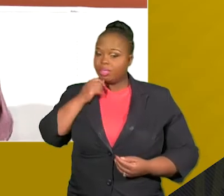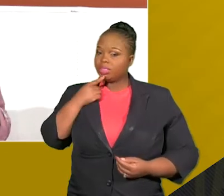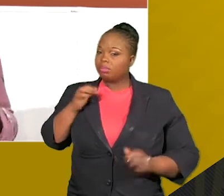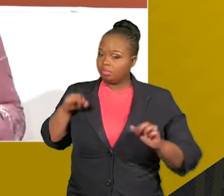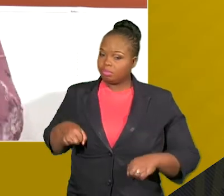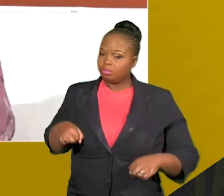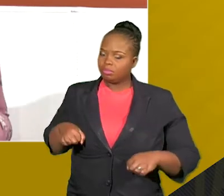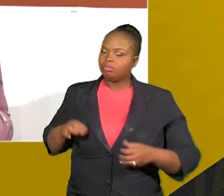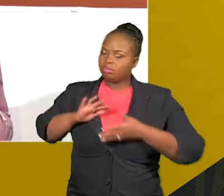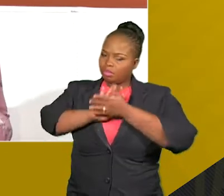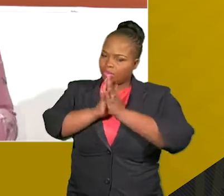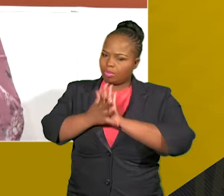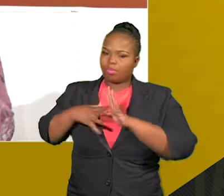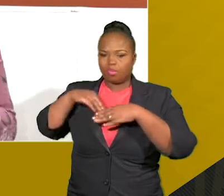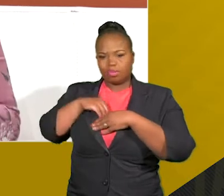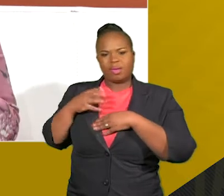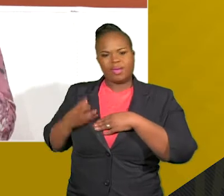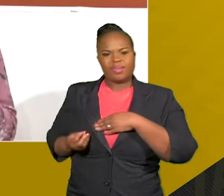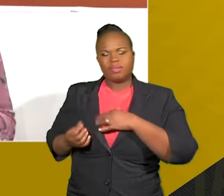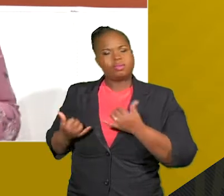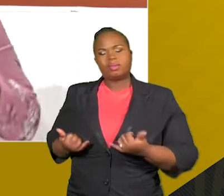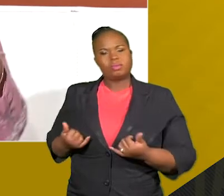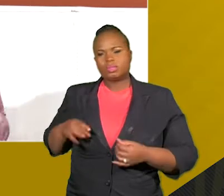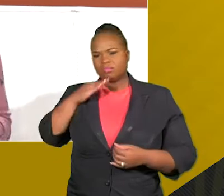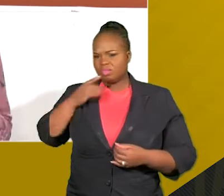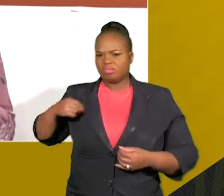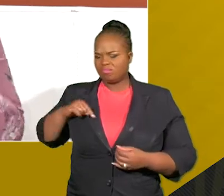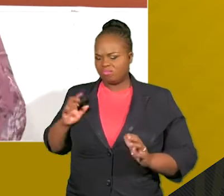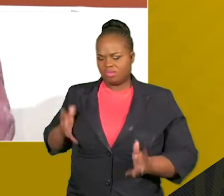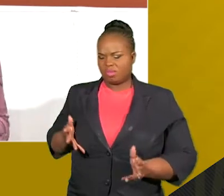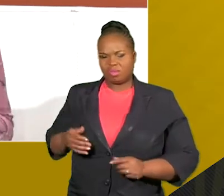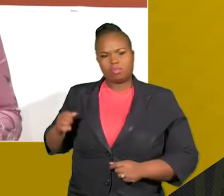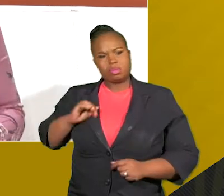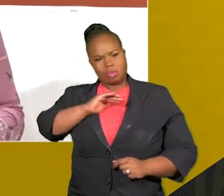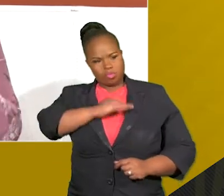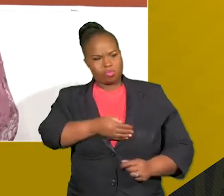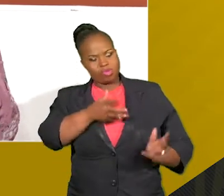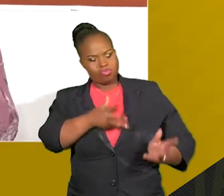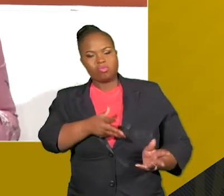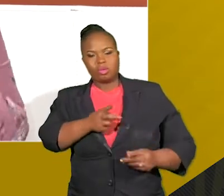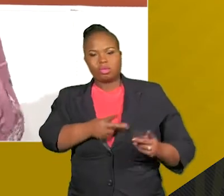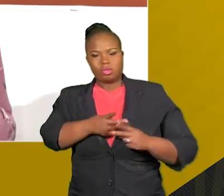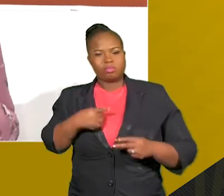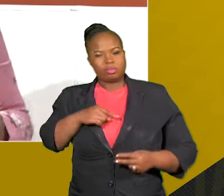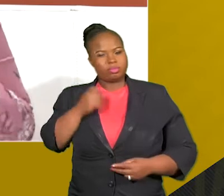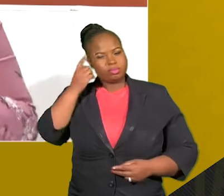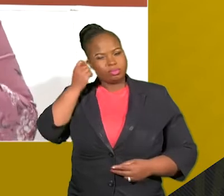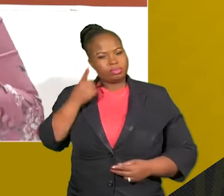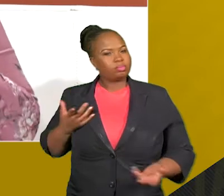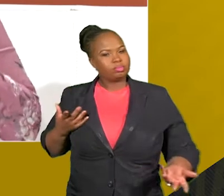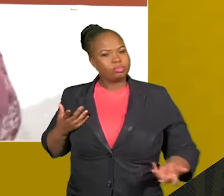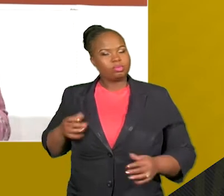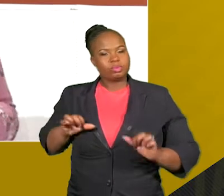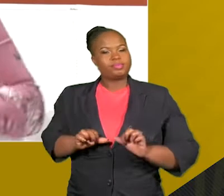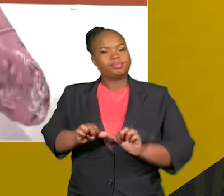ba broken. Broken society. So they're saying, you know what, it's not just us, it's also the women that we have been brought up by, and we need to get a better understanding gore na how do